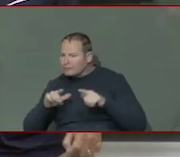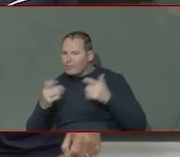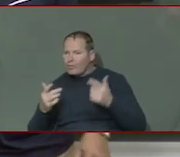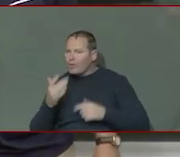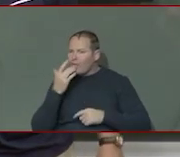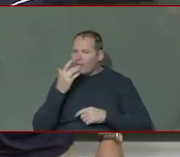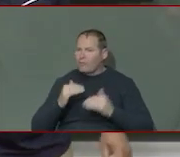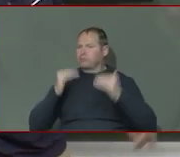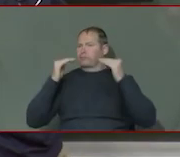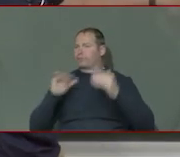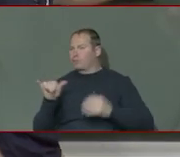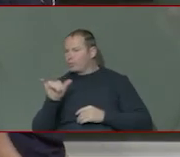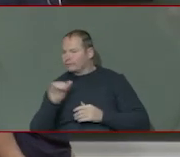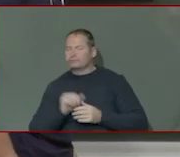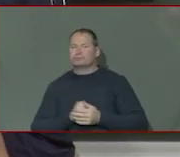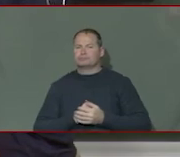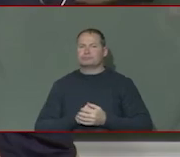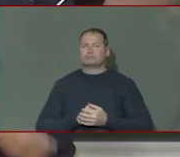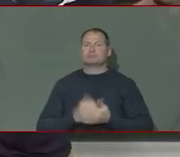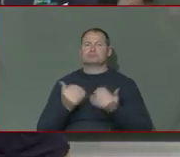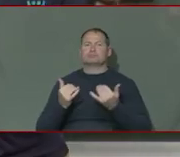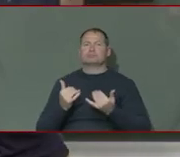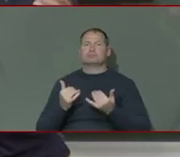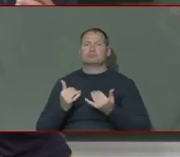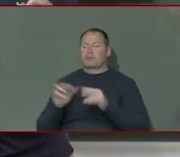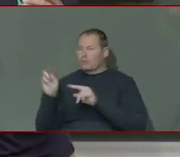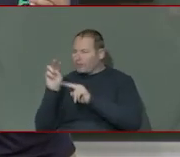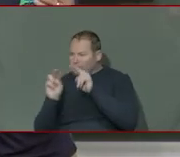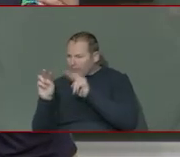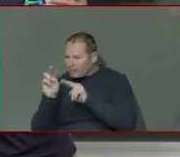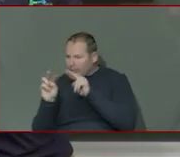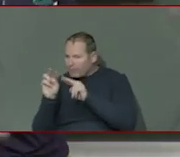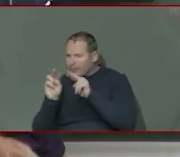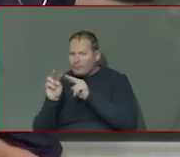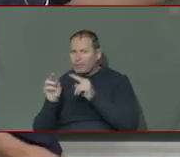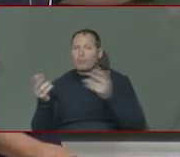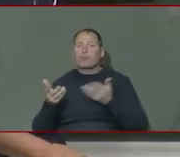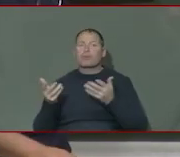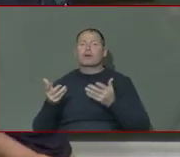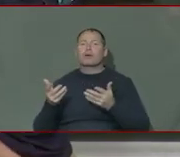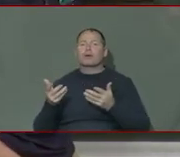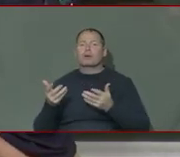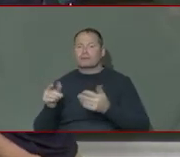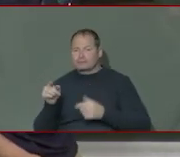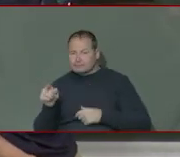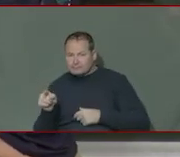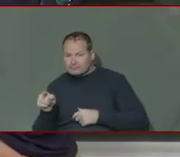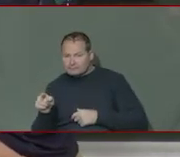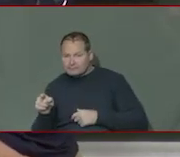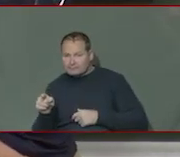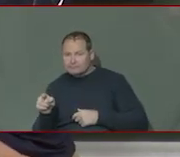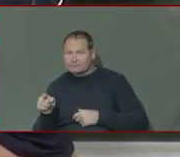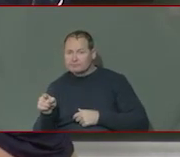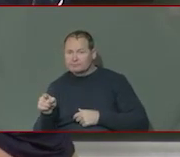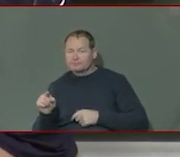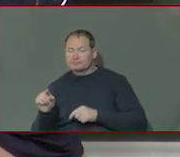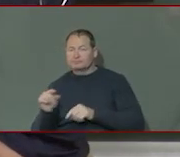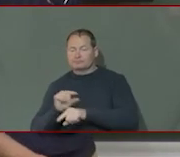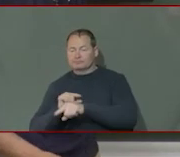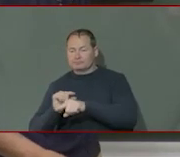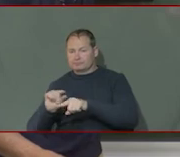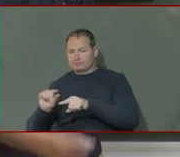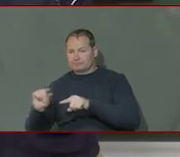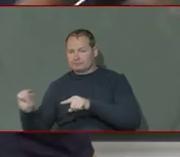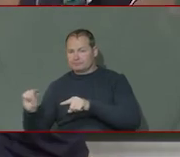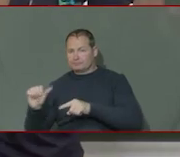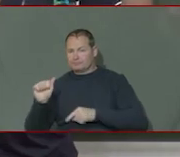salt. So where are these receptors that gauge the salt concentration? They sit in the afferent arteriole, there, and